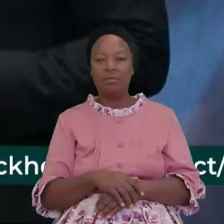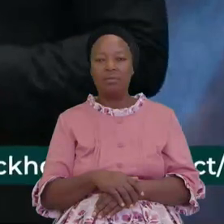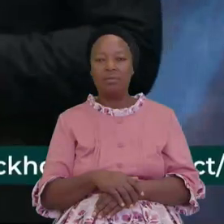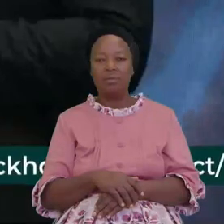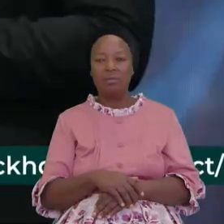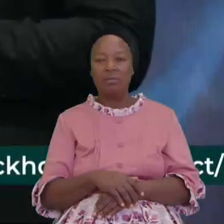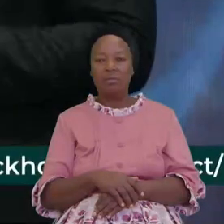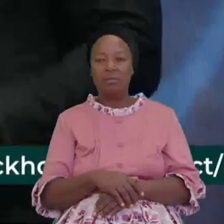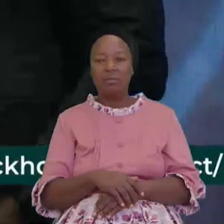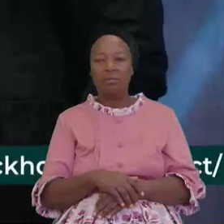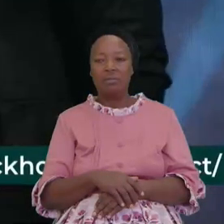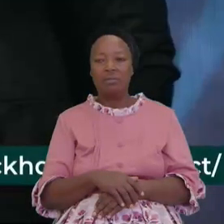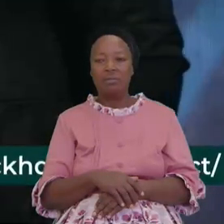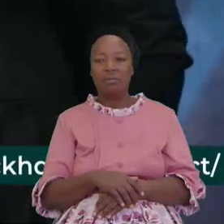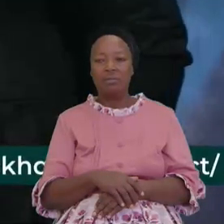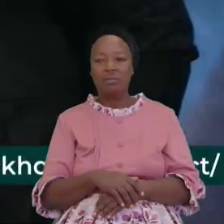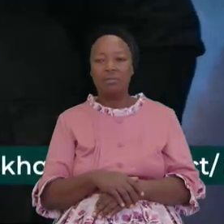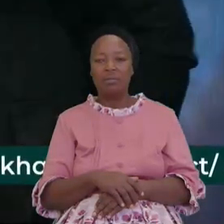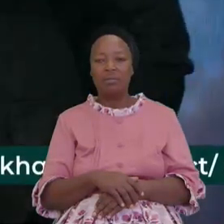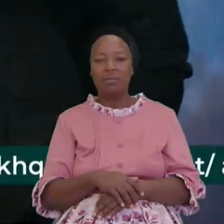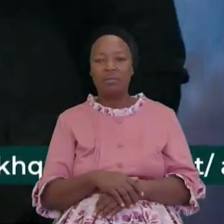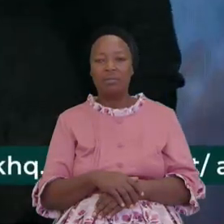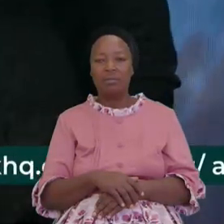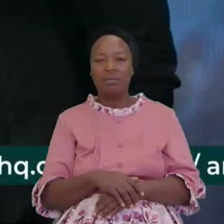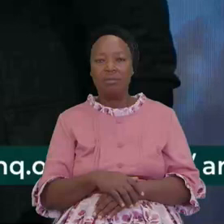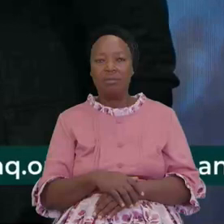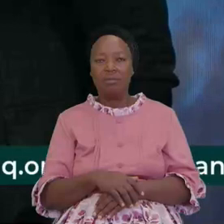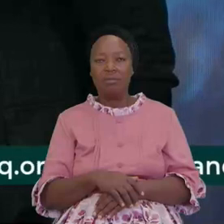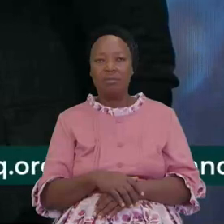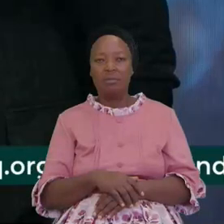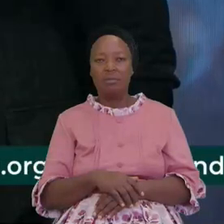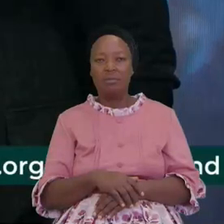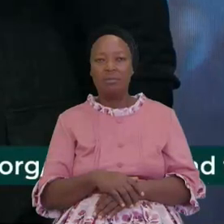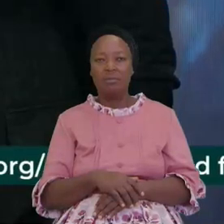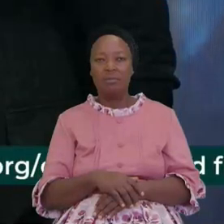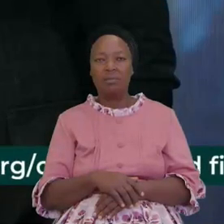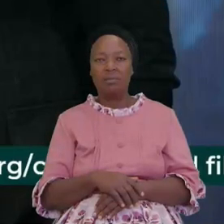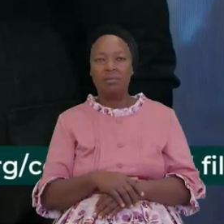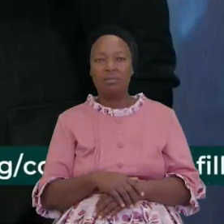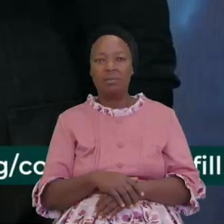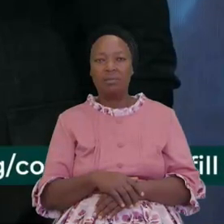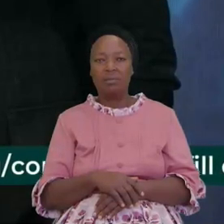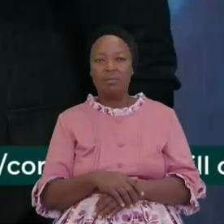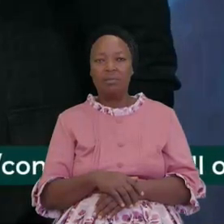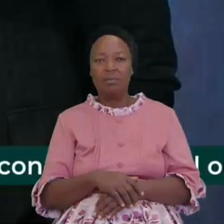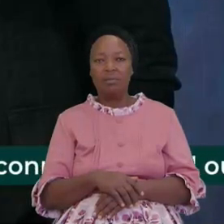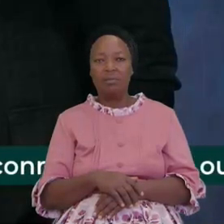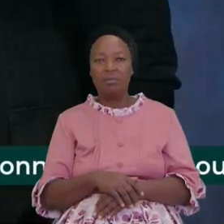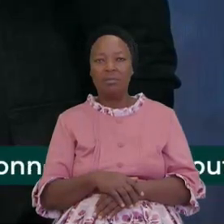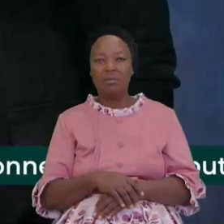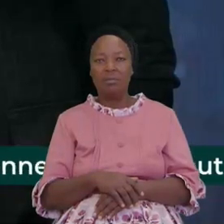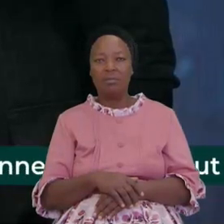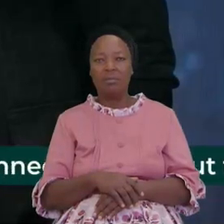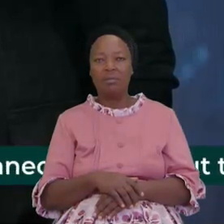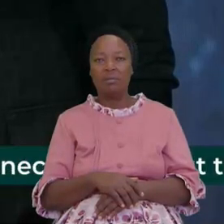Si vous suivez la croisade en ligne, il y a un lien que vous verrez sur votre